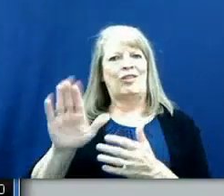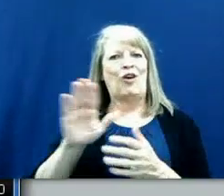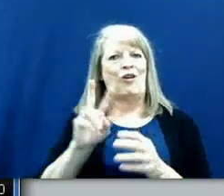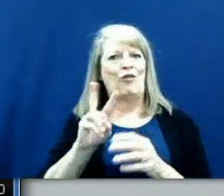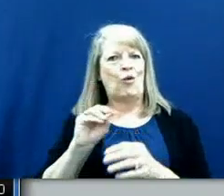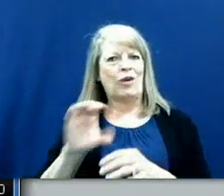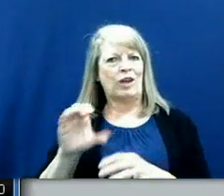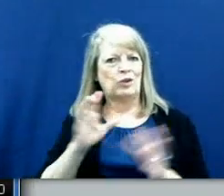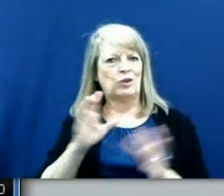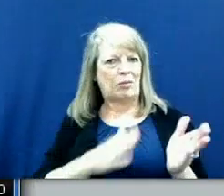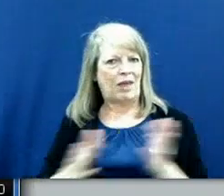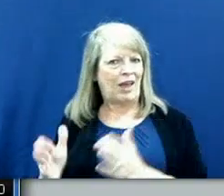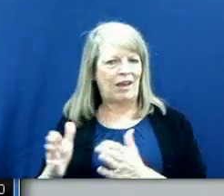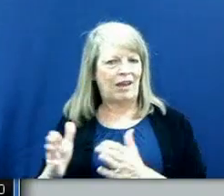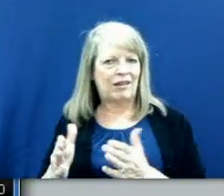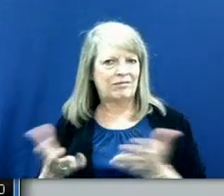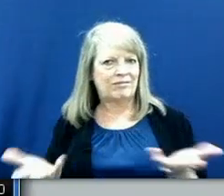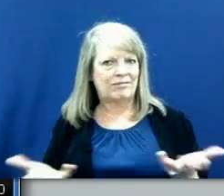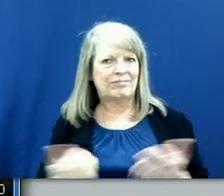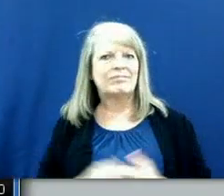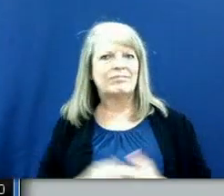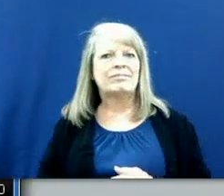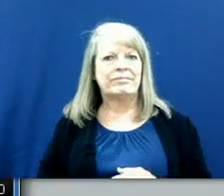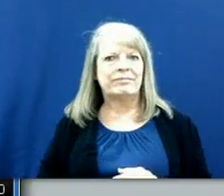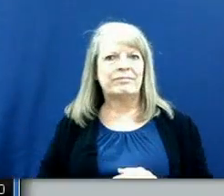plan.